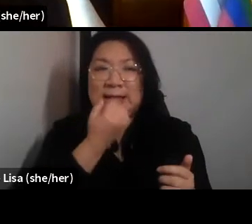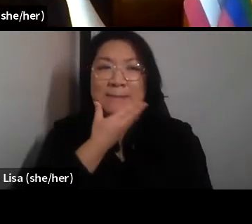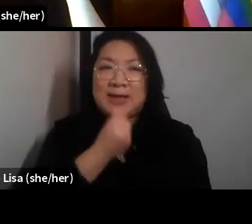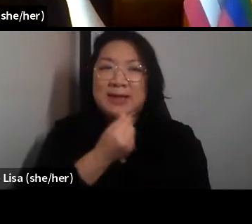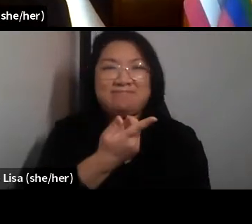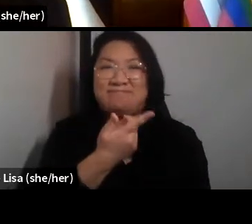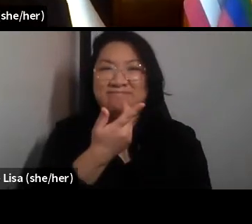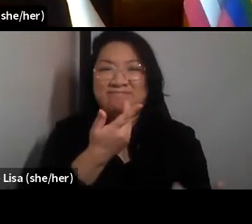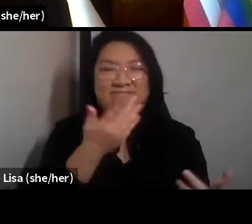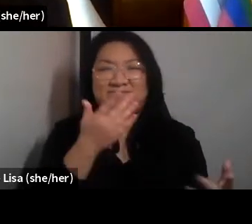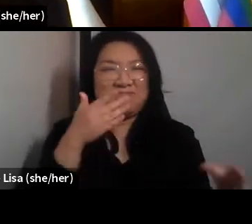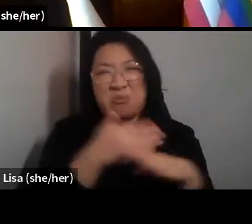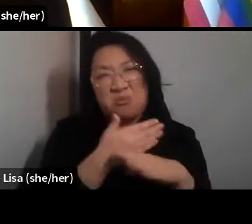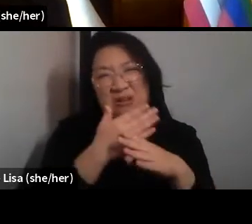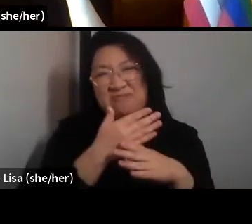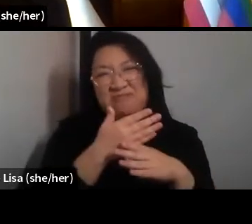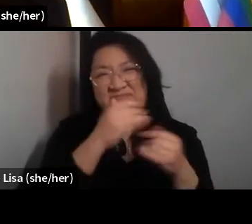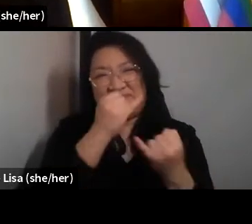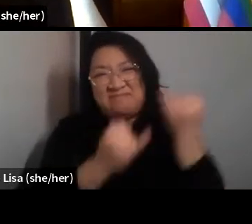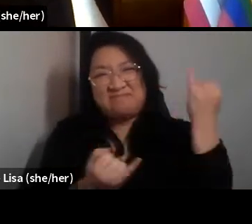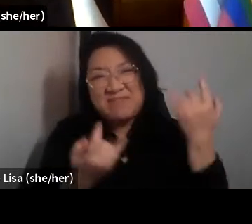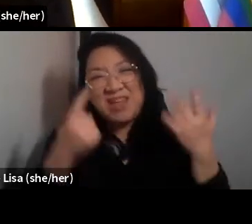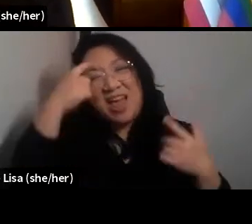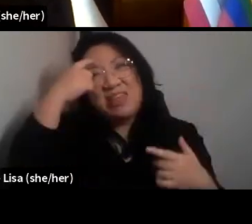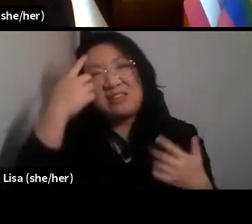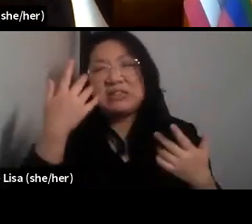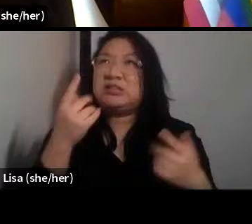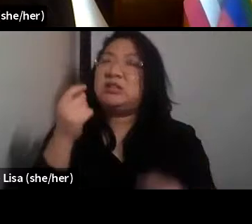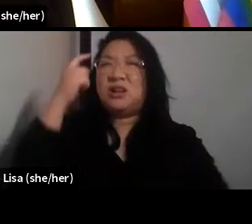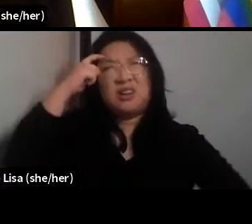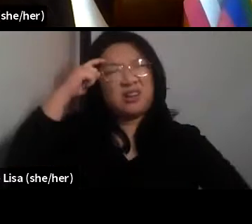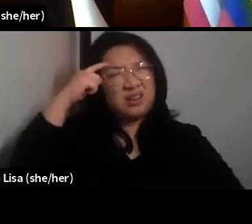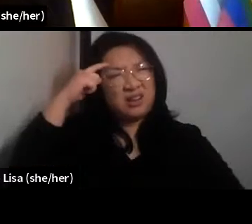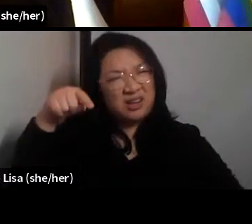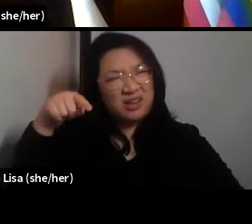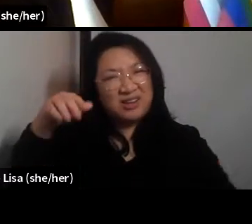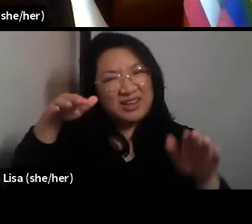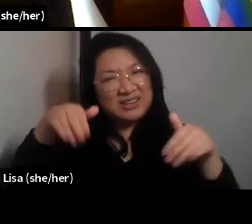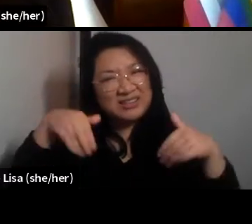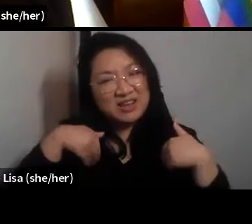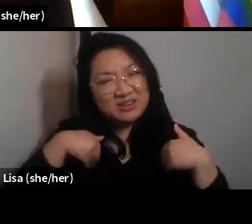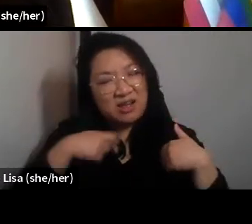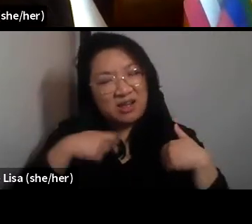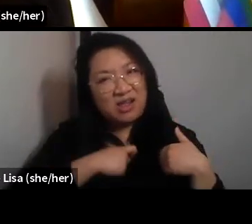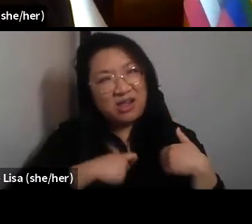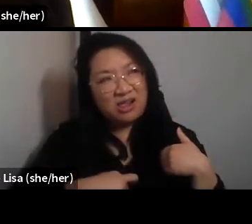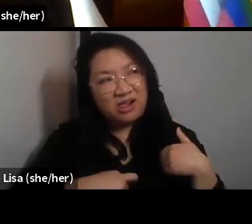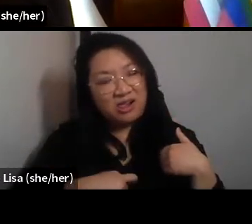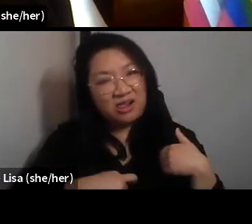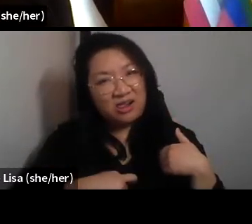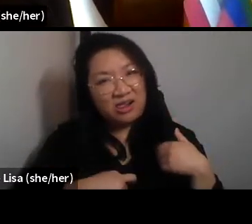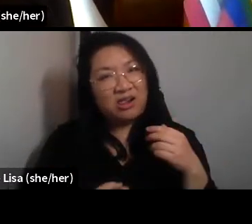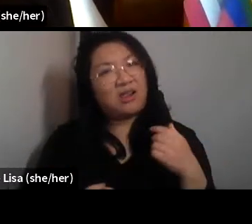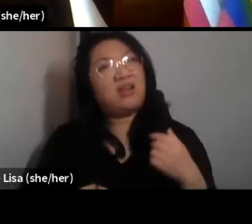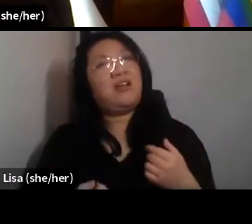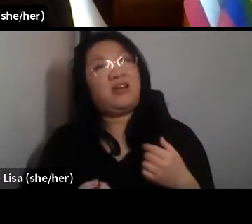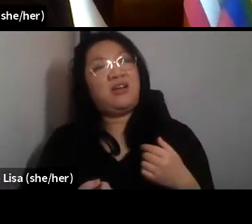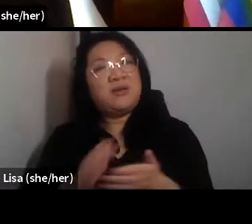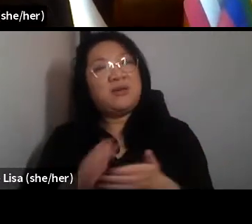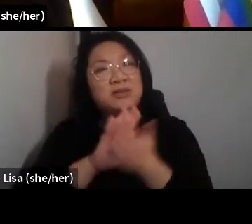And then I kind of was like, oh, asexual is a thing. I wasn't just being